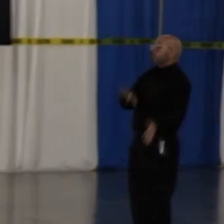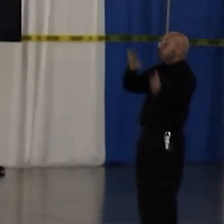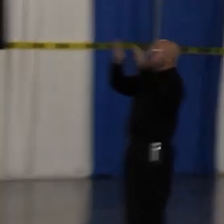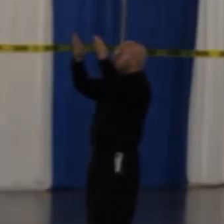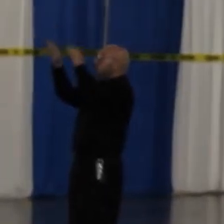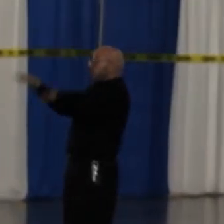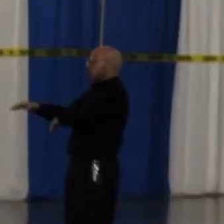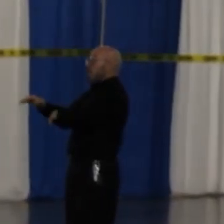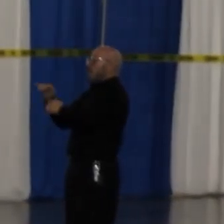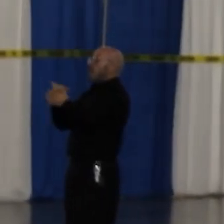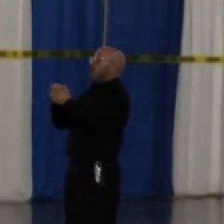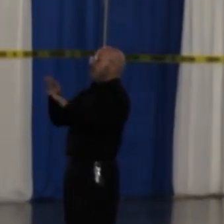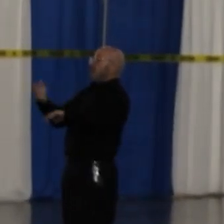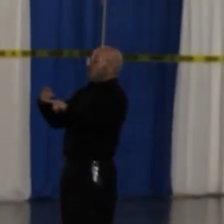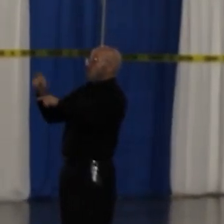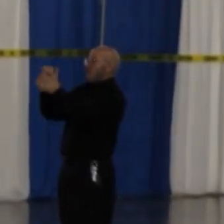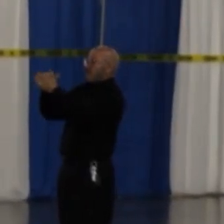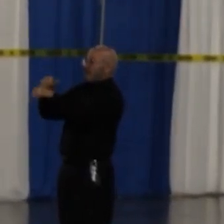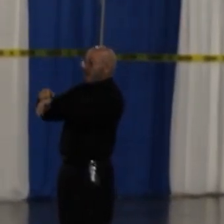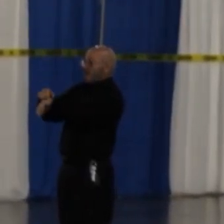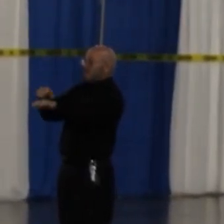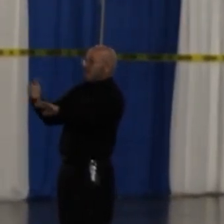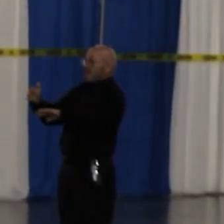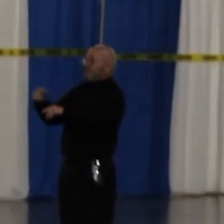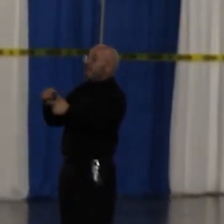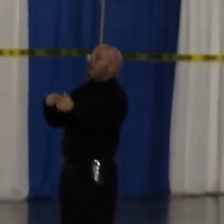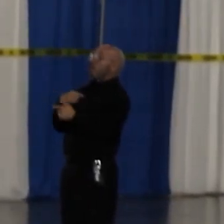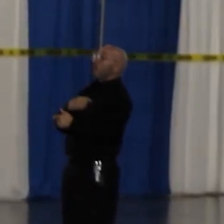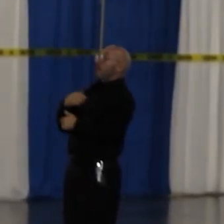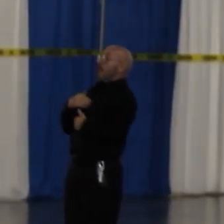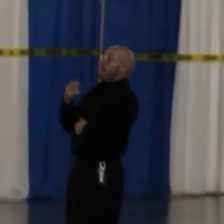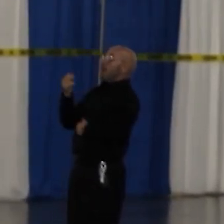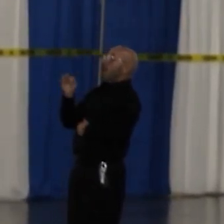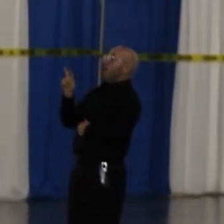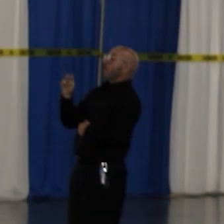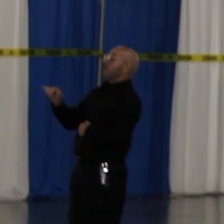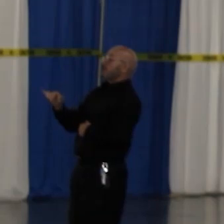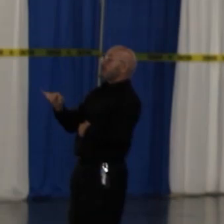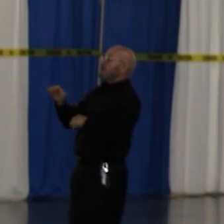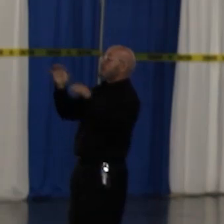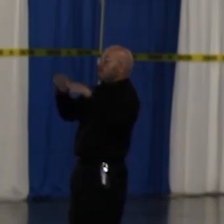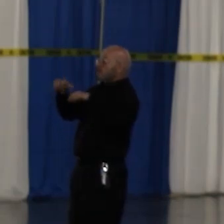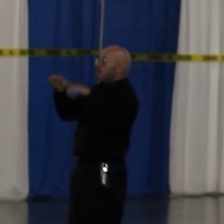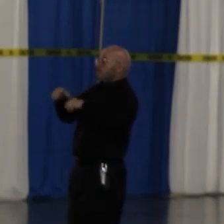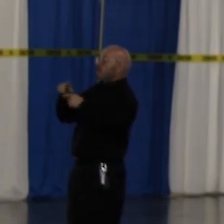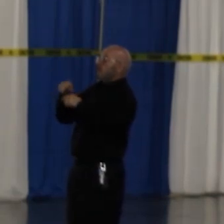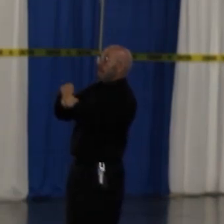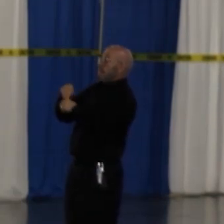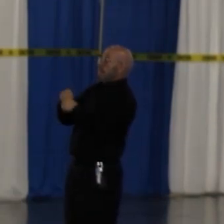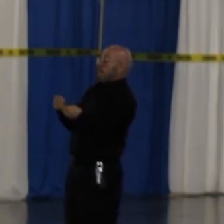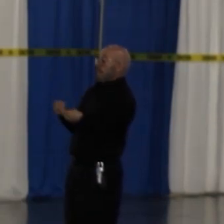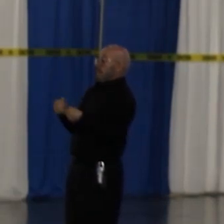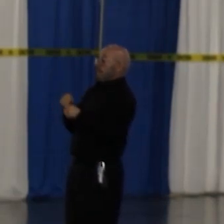storm surge deaths are higher in that period. And then, of course, we had Harvey producing a lot of rainfall deaths inland